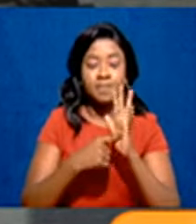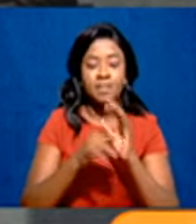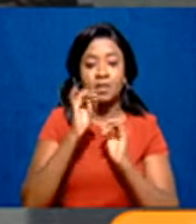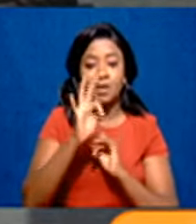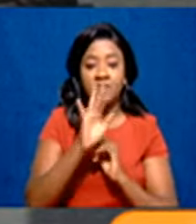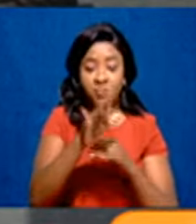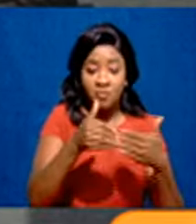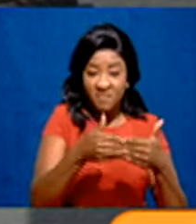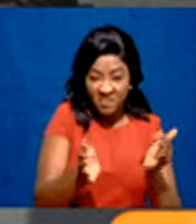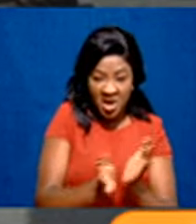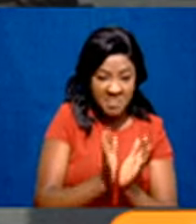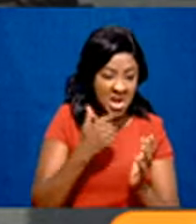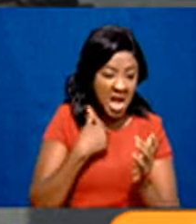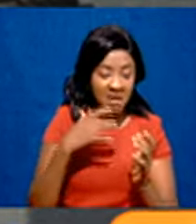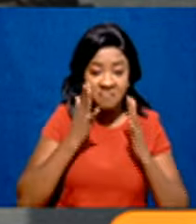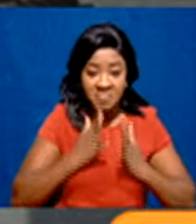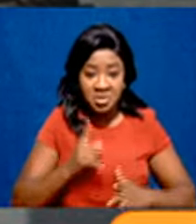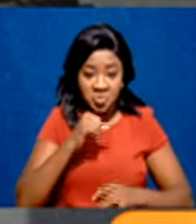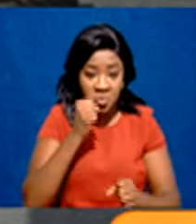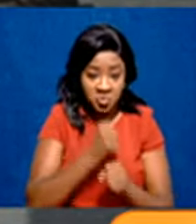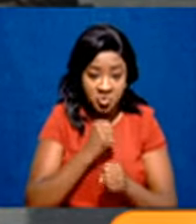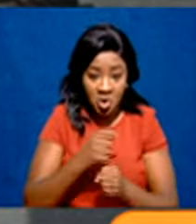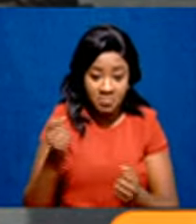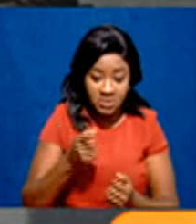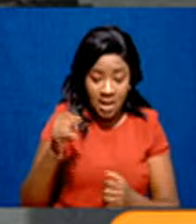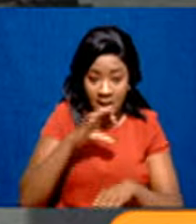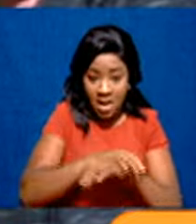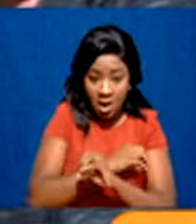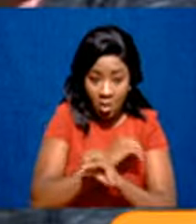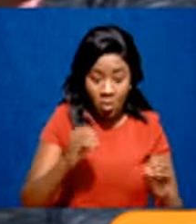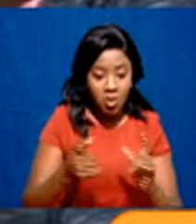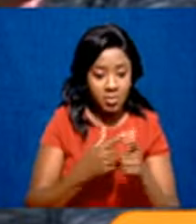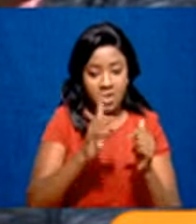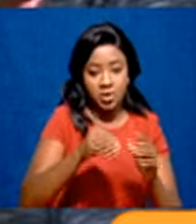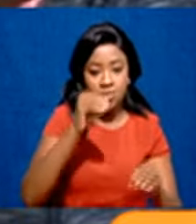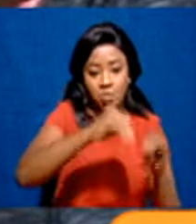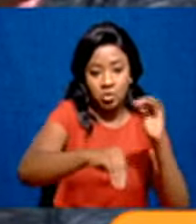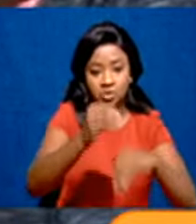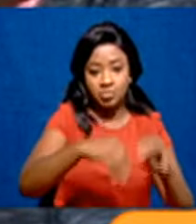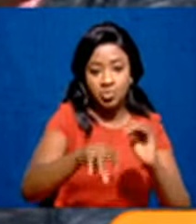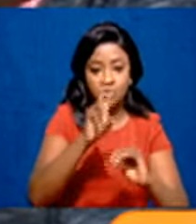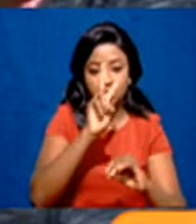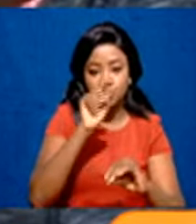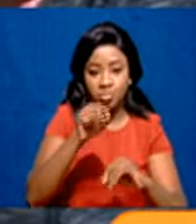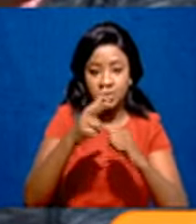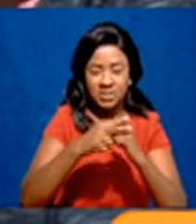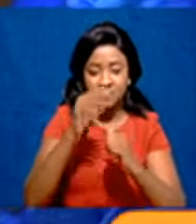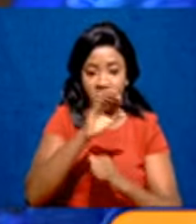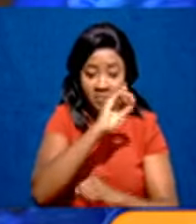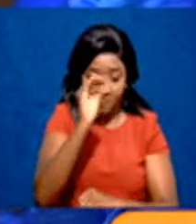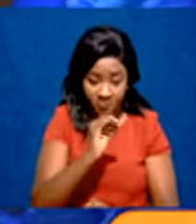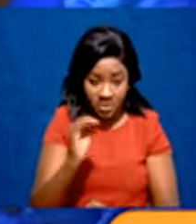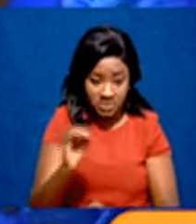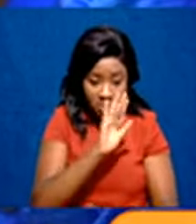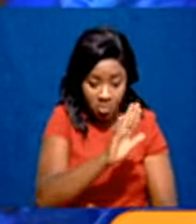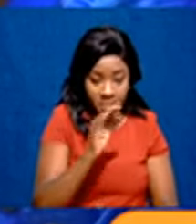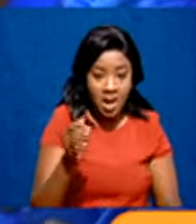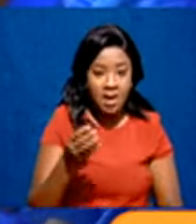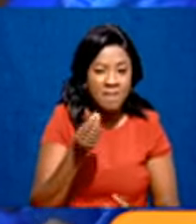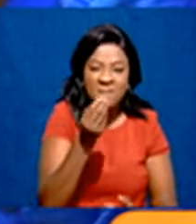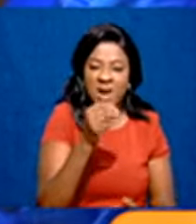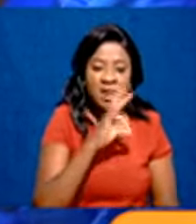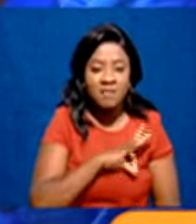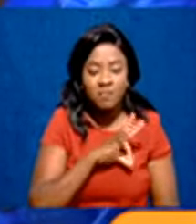derived from salaried employment shall pay an annual contribution to SHIF at a rate of 2.75% of the household income